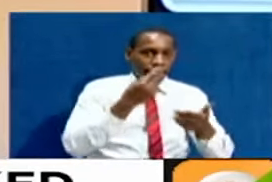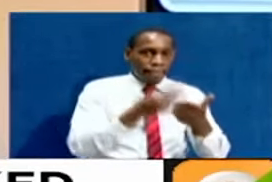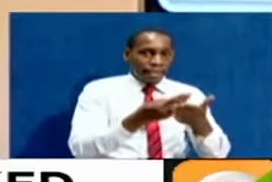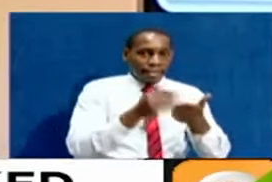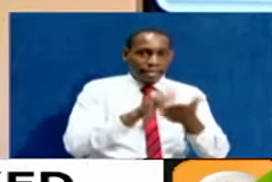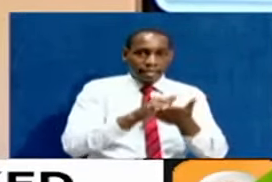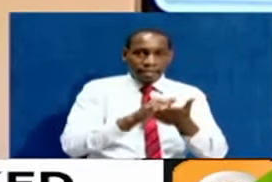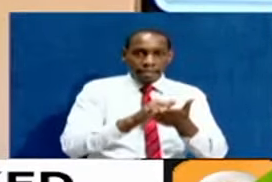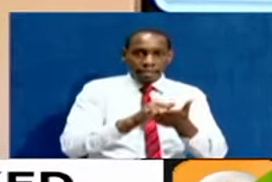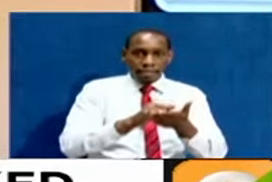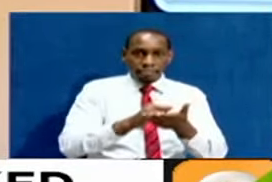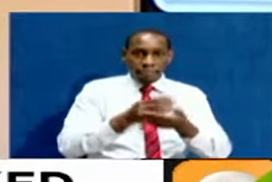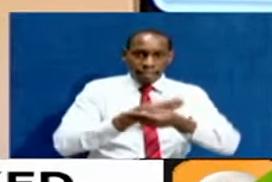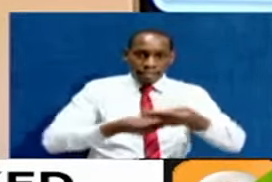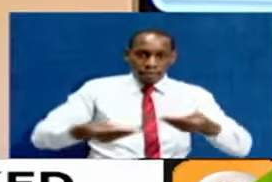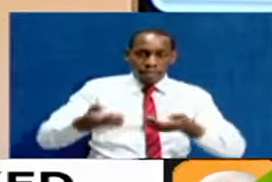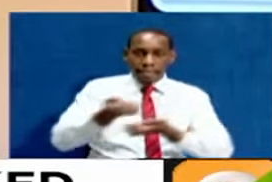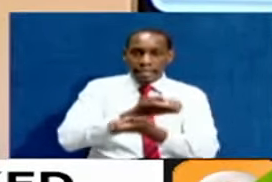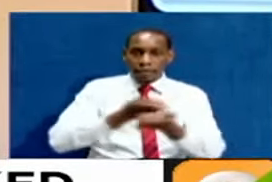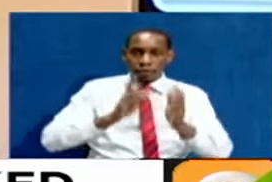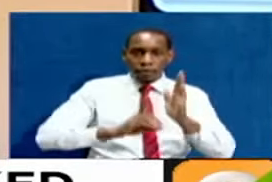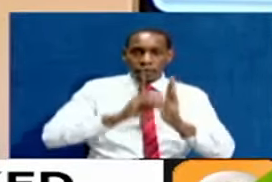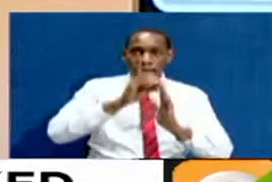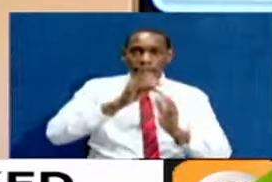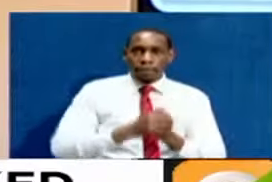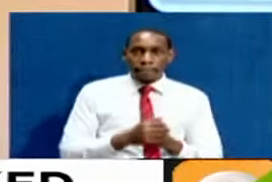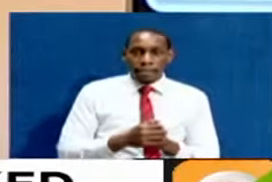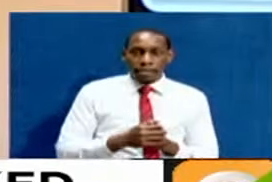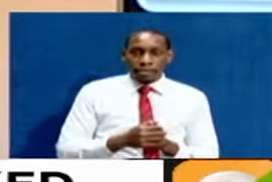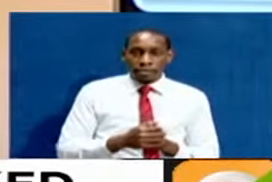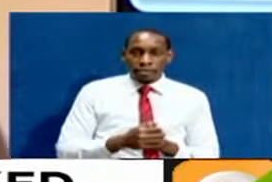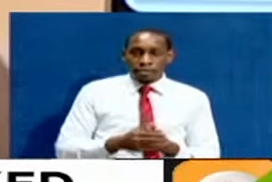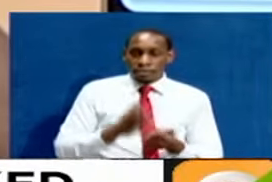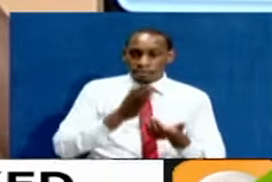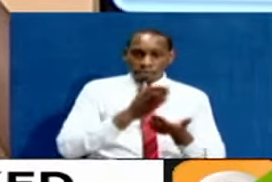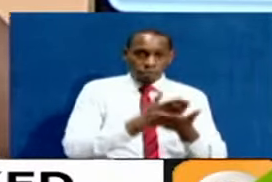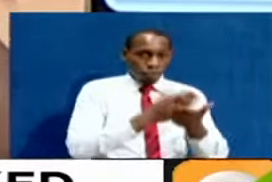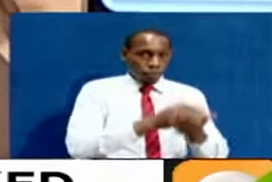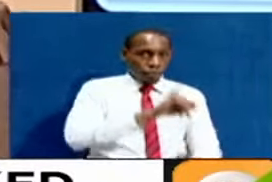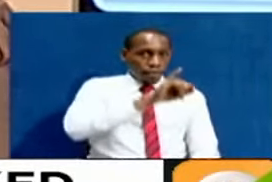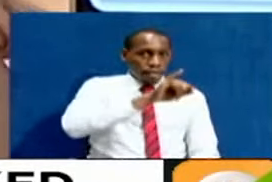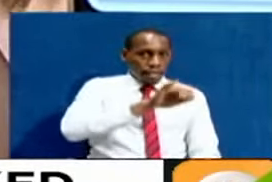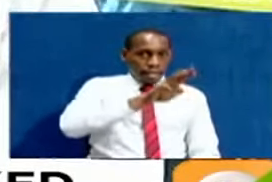that is circulating in the economy for development. In fact,